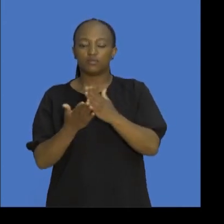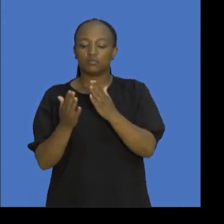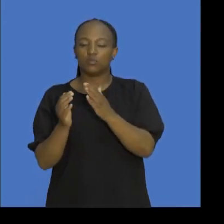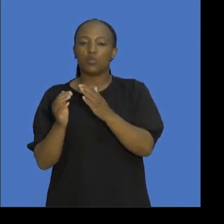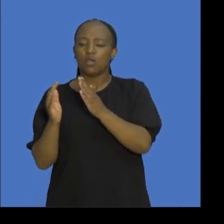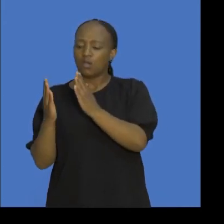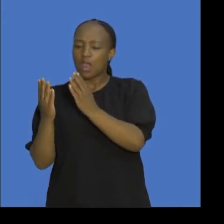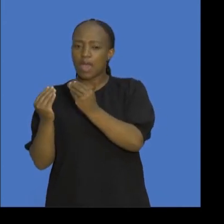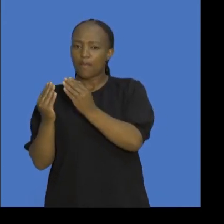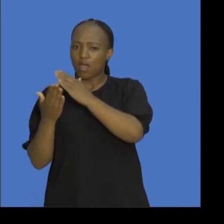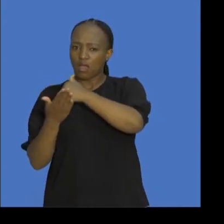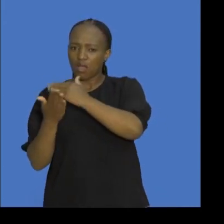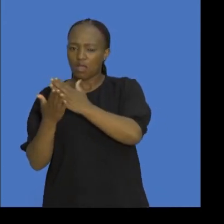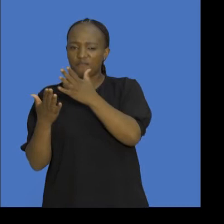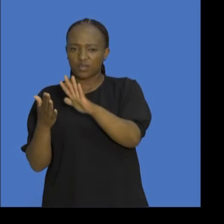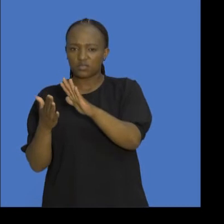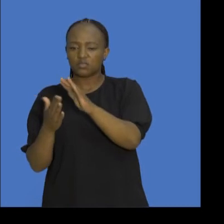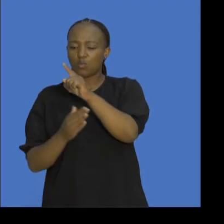the data into halves.